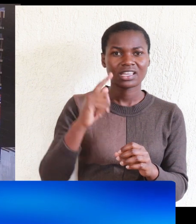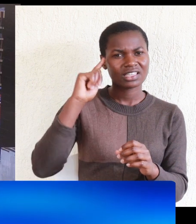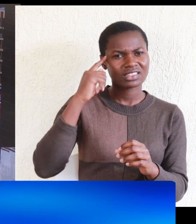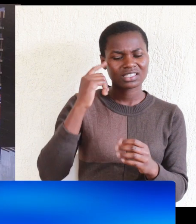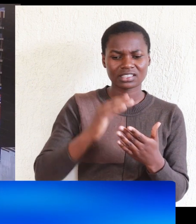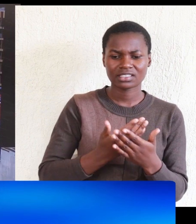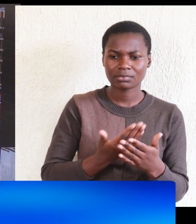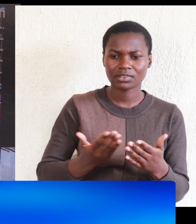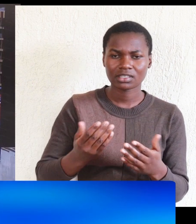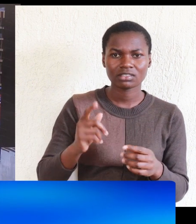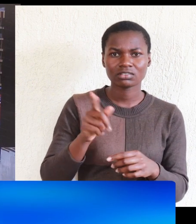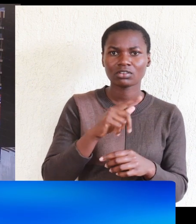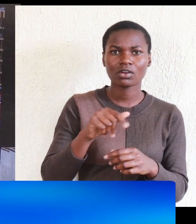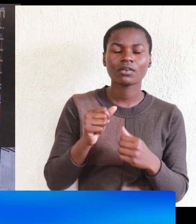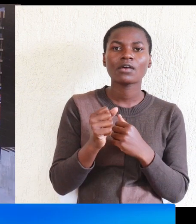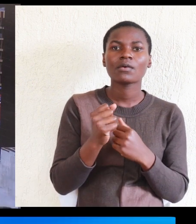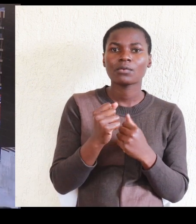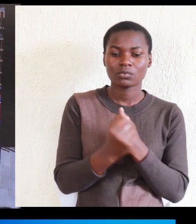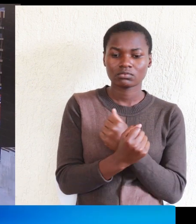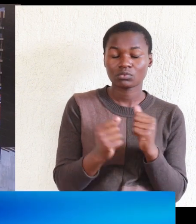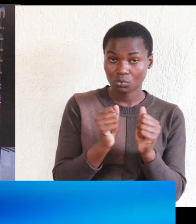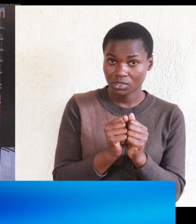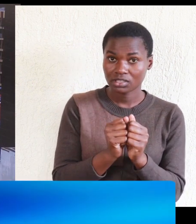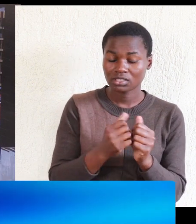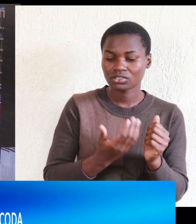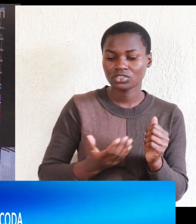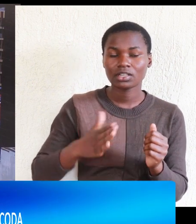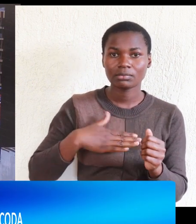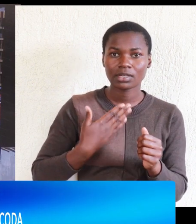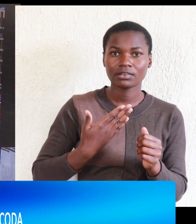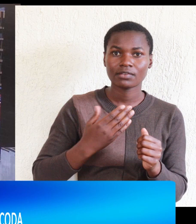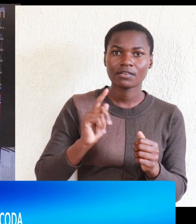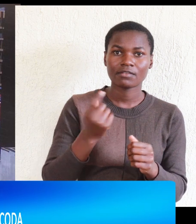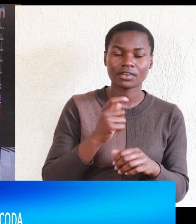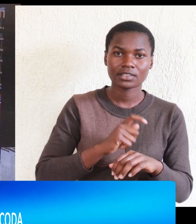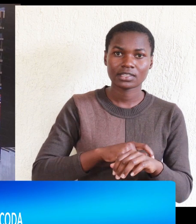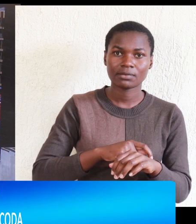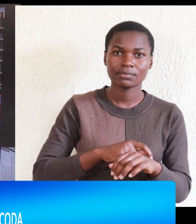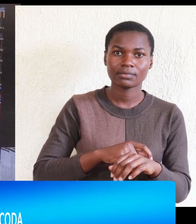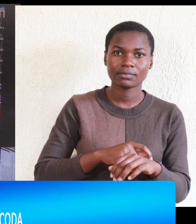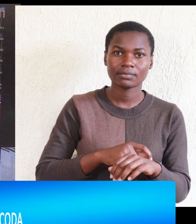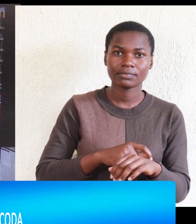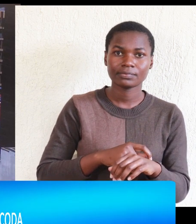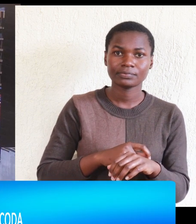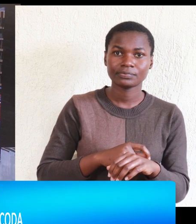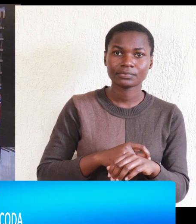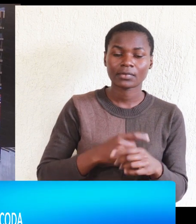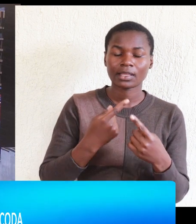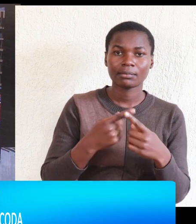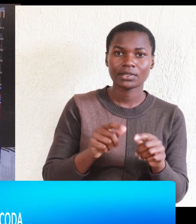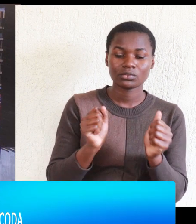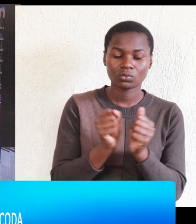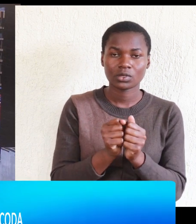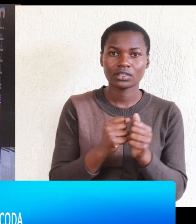is deaf. But she would tell people, I think there's something wrong with my child. And people will be like, your child is normal. But inside she